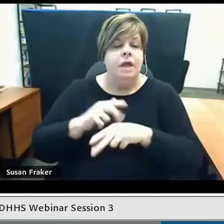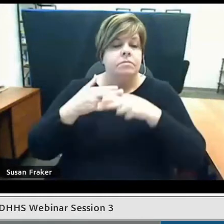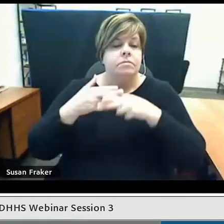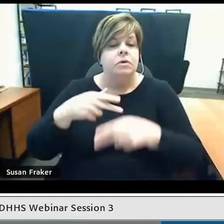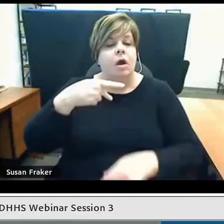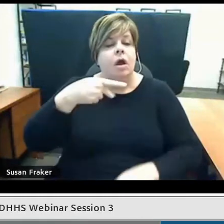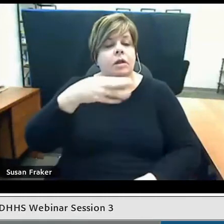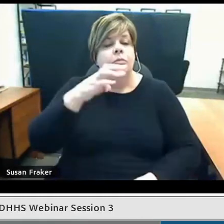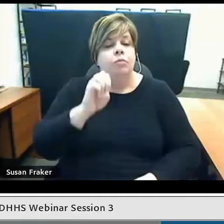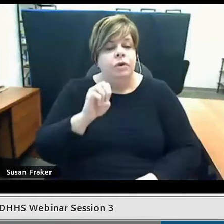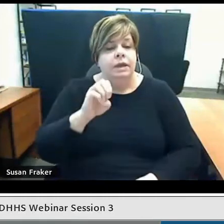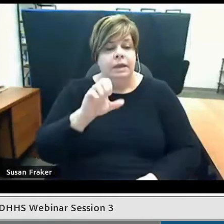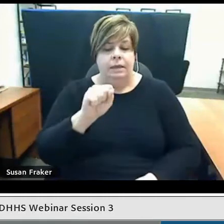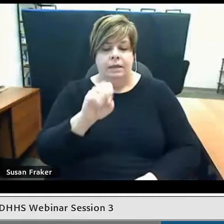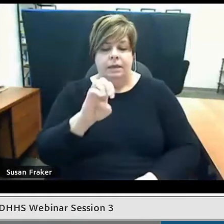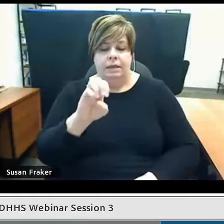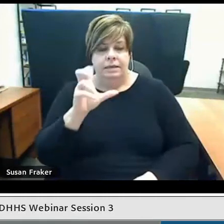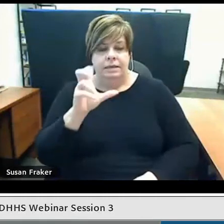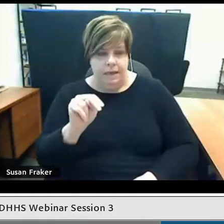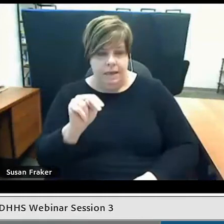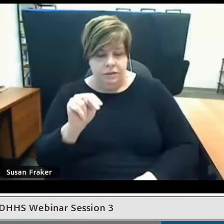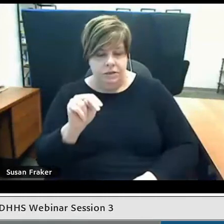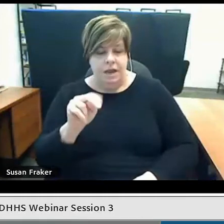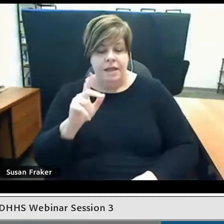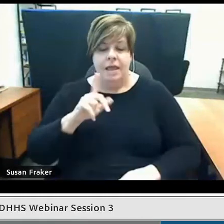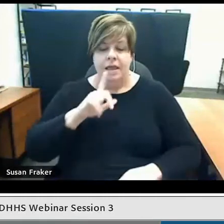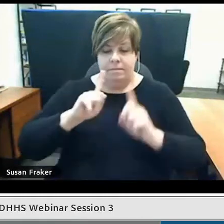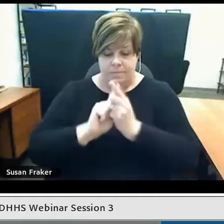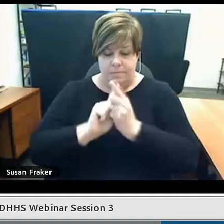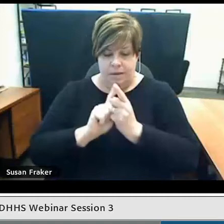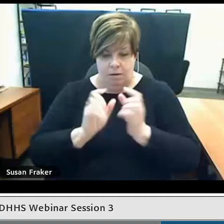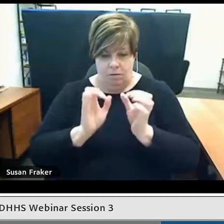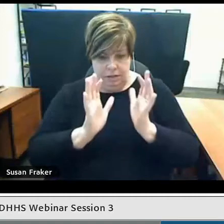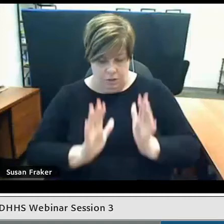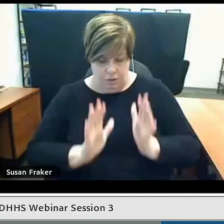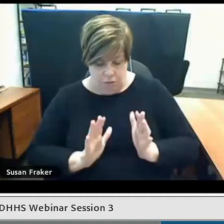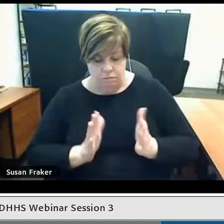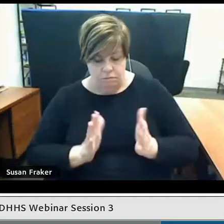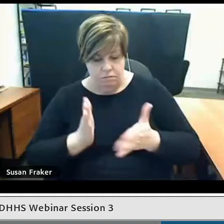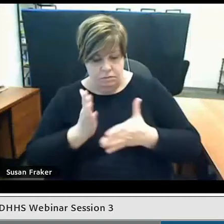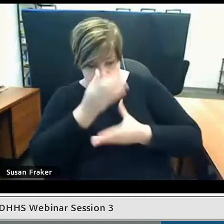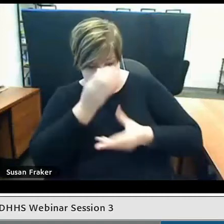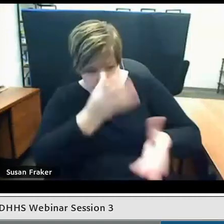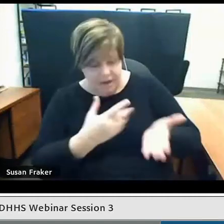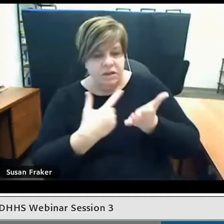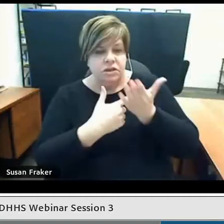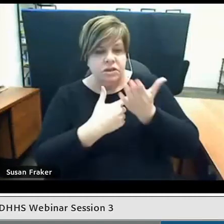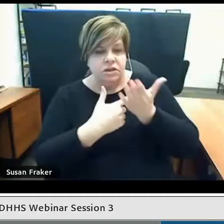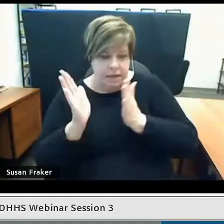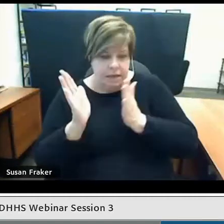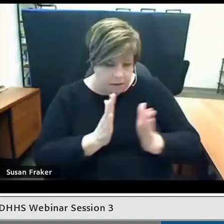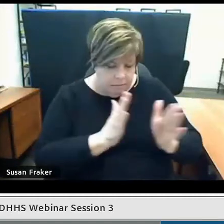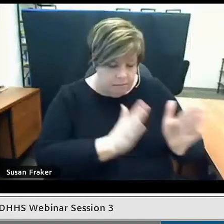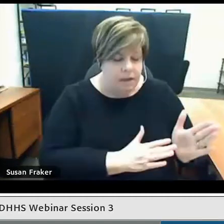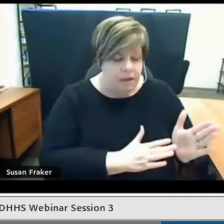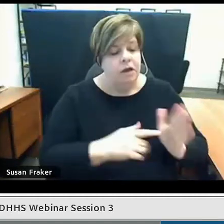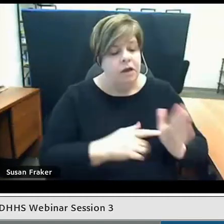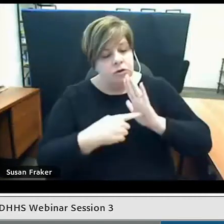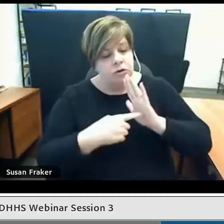pre-session. They can do an overview of what's going to be covered, share information on any curriculum that you're